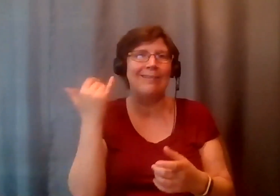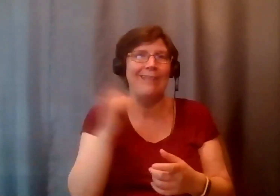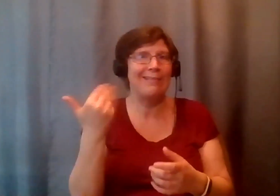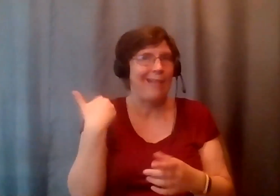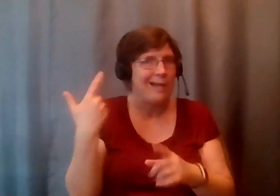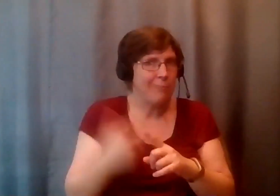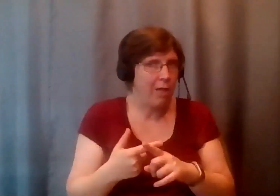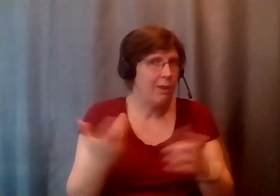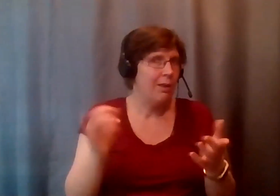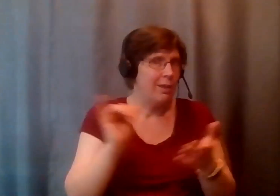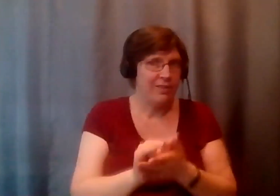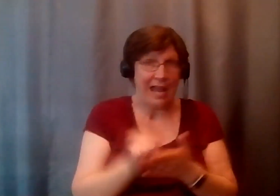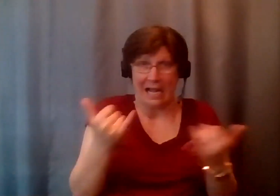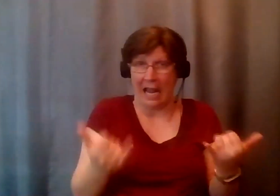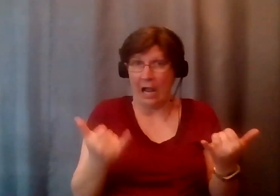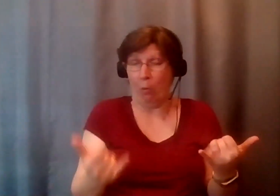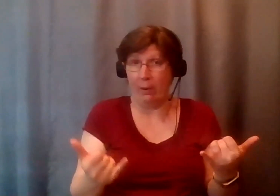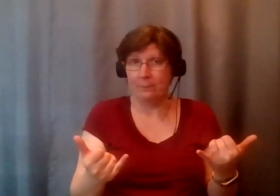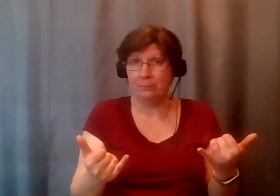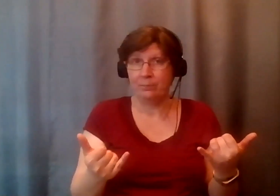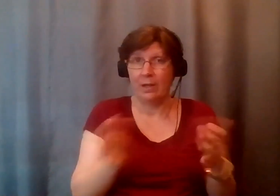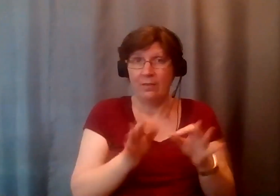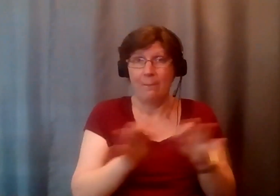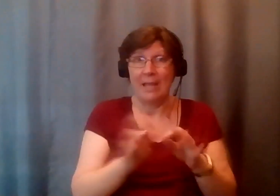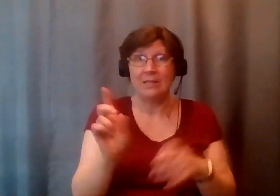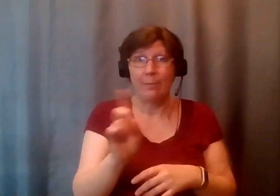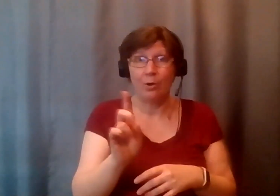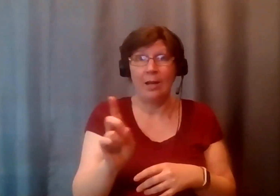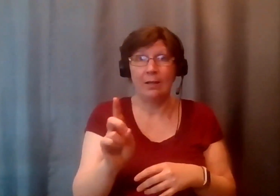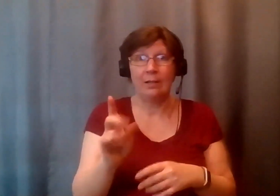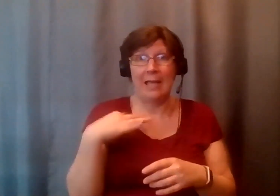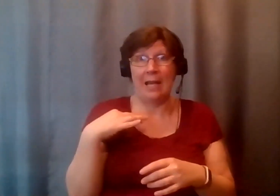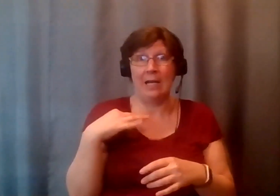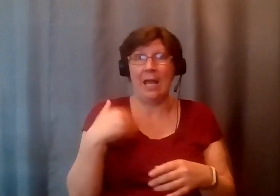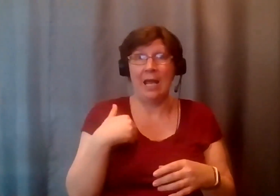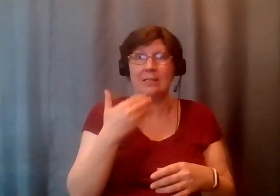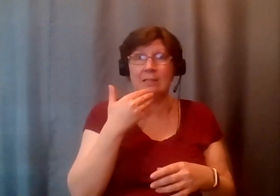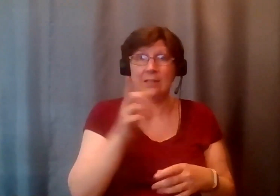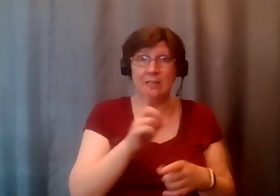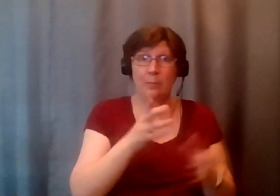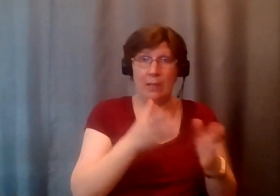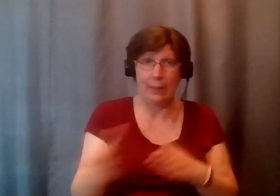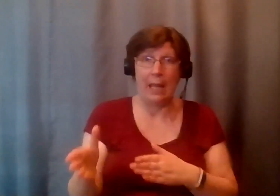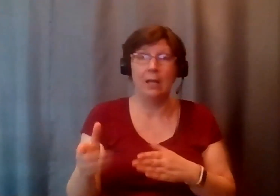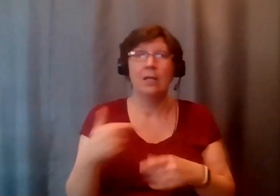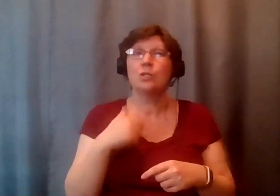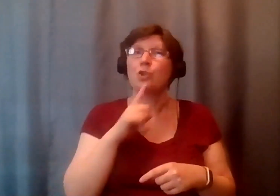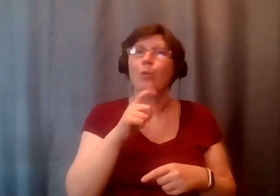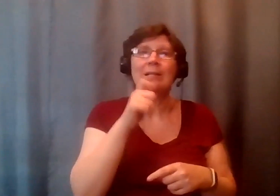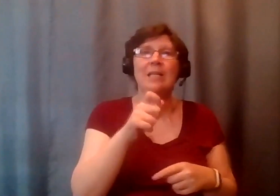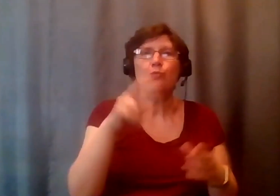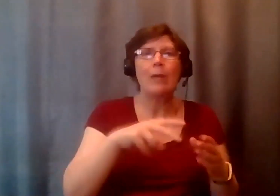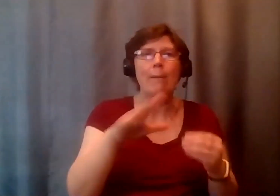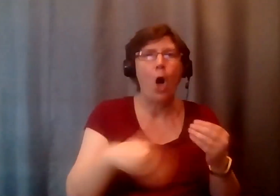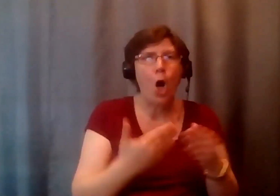so, that now kind of the main Democratic candidate Biden has a disability plan. So I didn't read all of them, but I